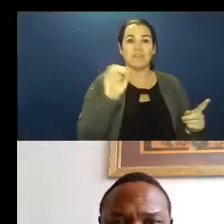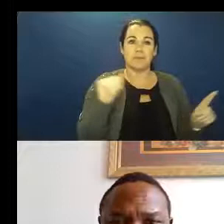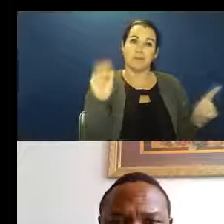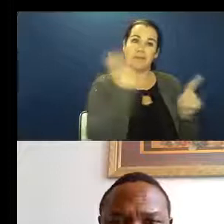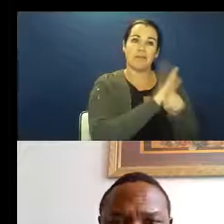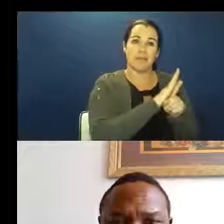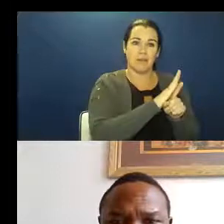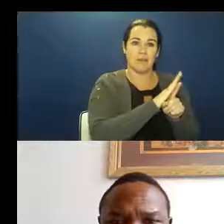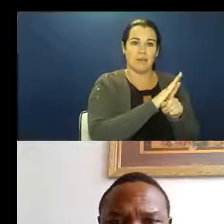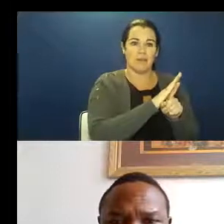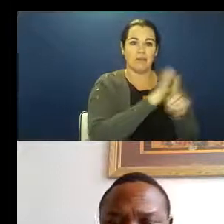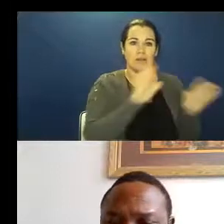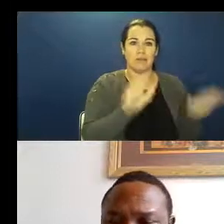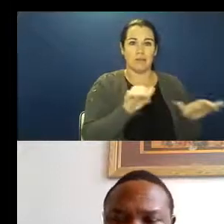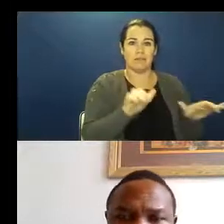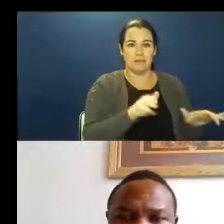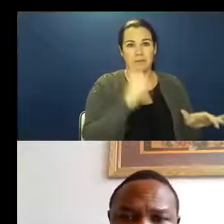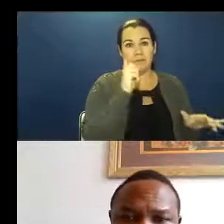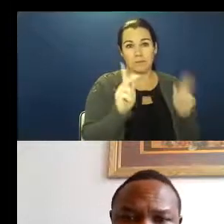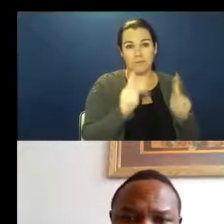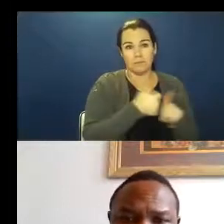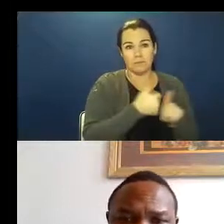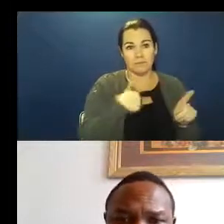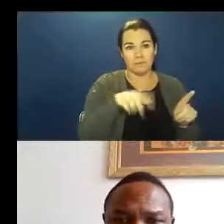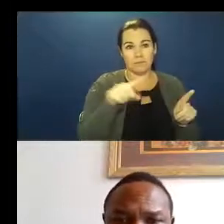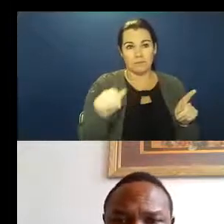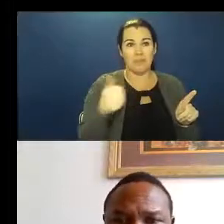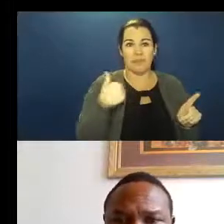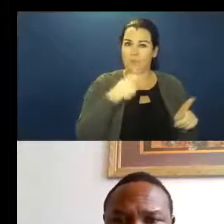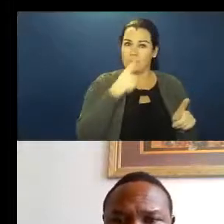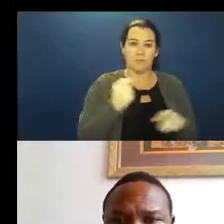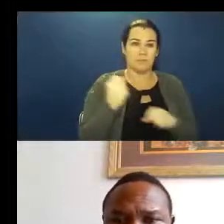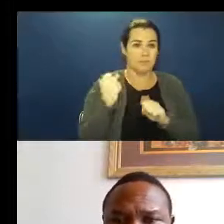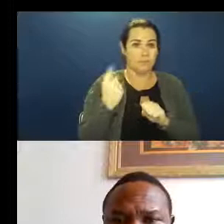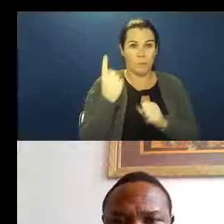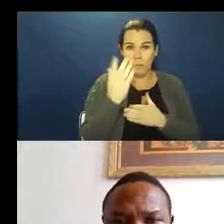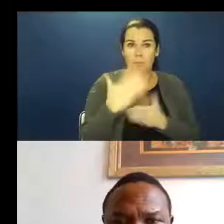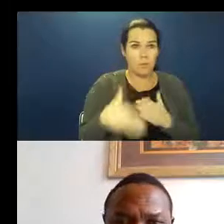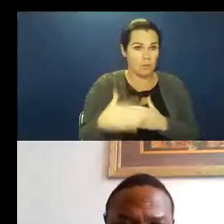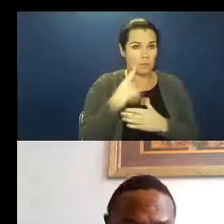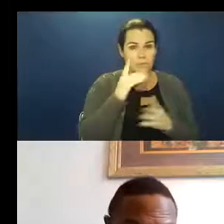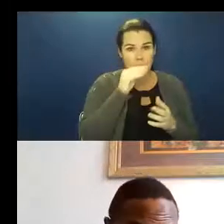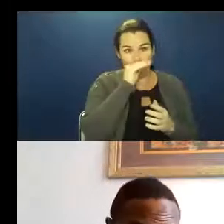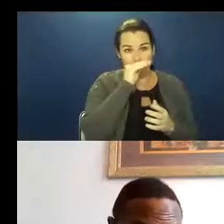activities for persons with disabilities. They have a big push about making sure